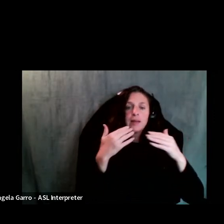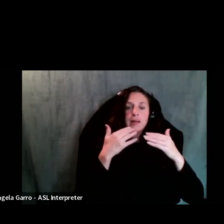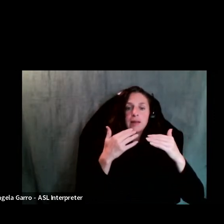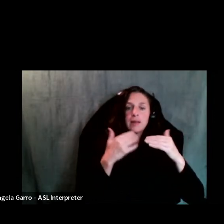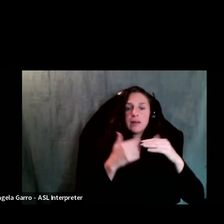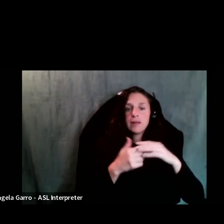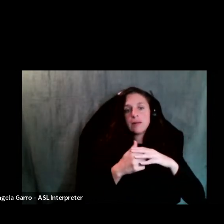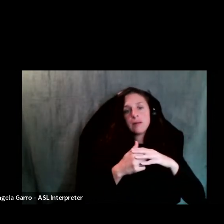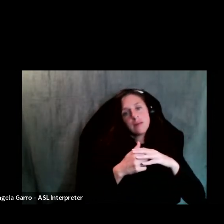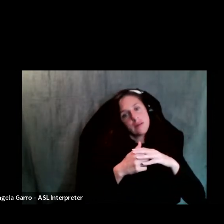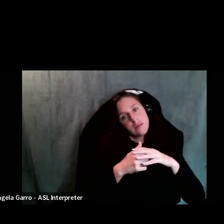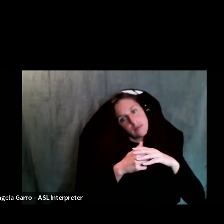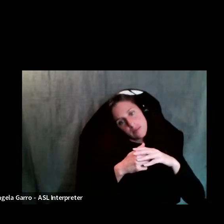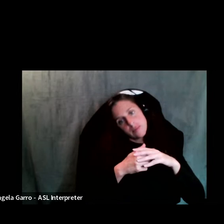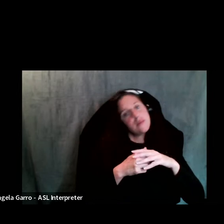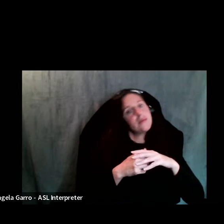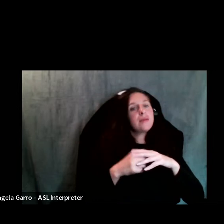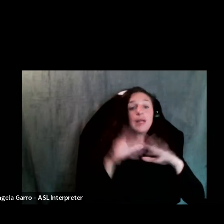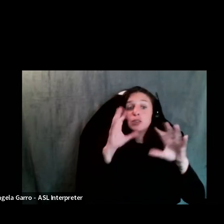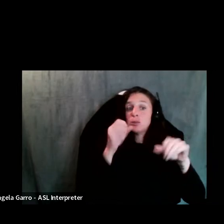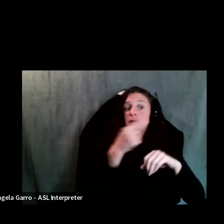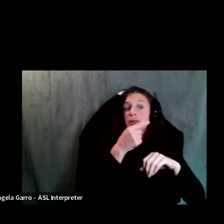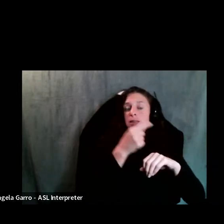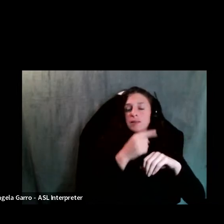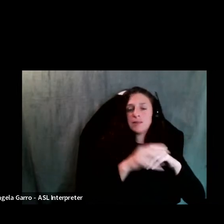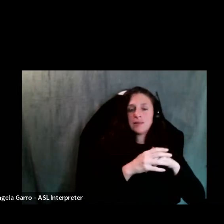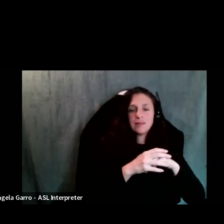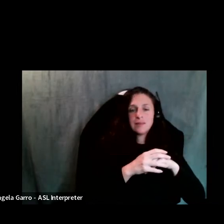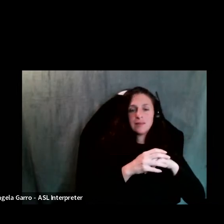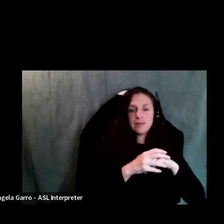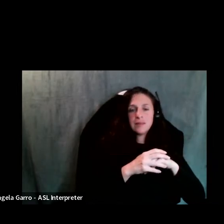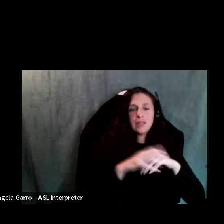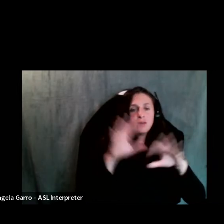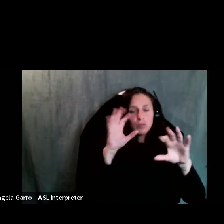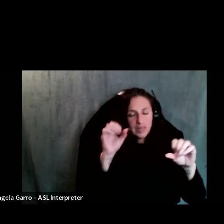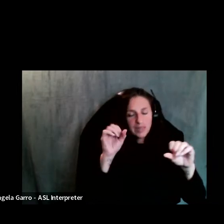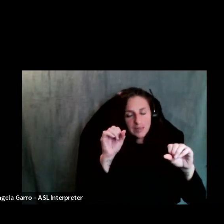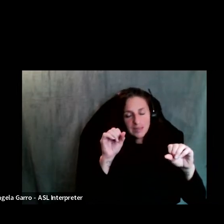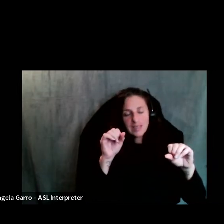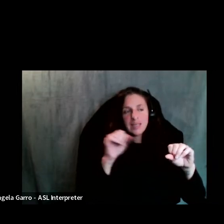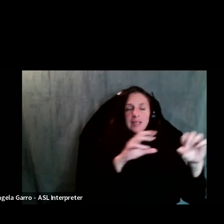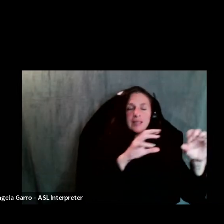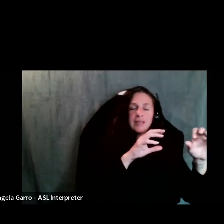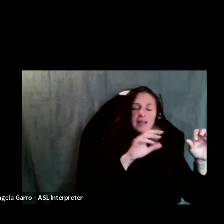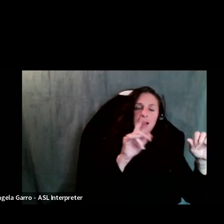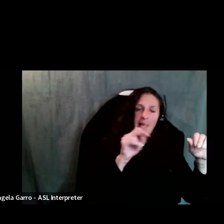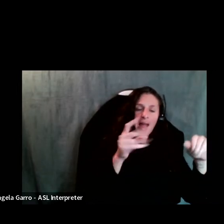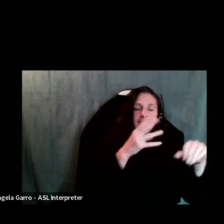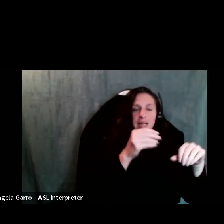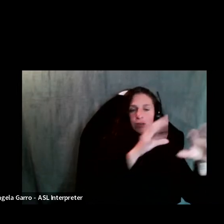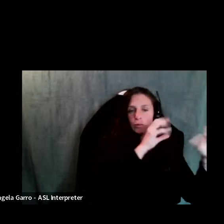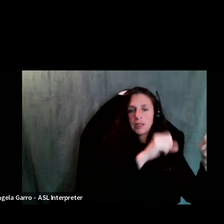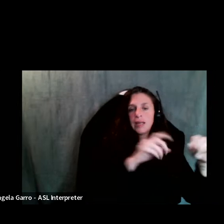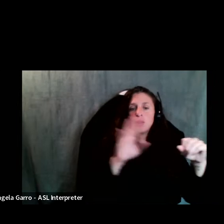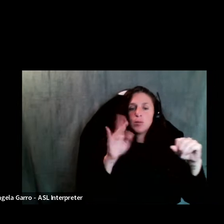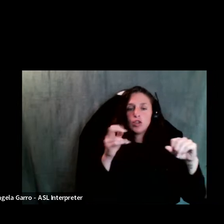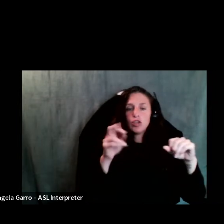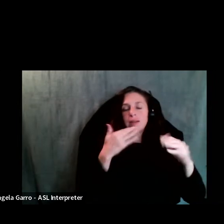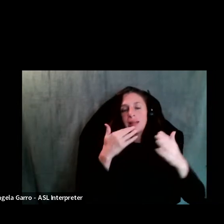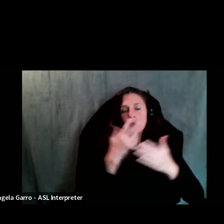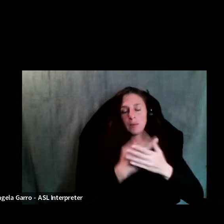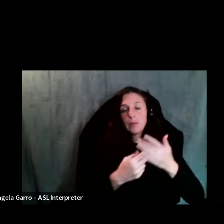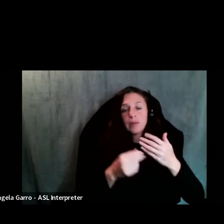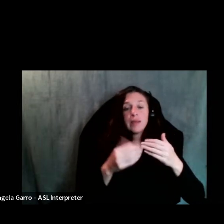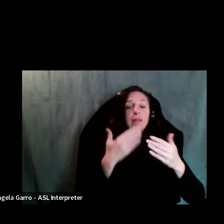Just President Land. Superintendent's the other guy. Sorry. President Land and Superintendent Booker, thank you for your time. I want to thank you for all